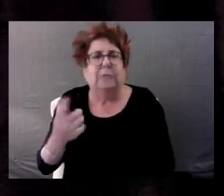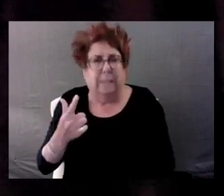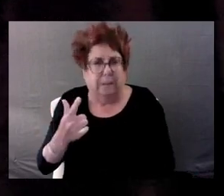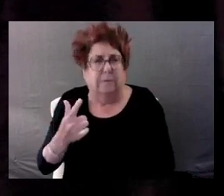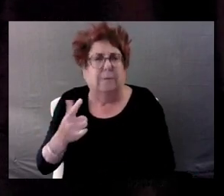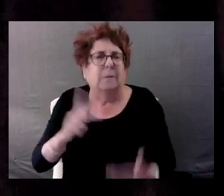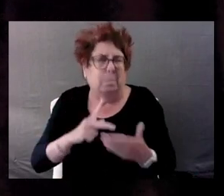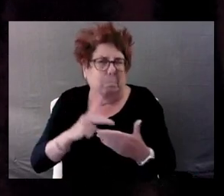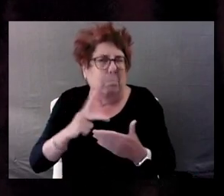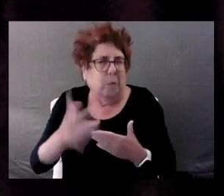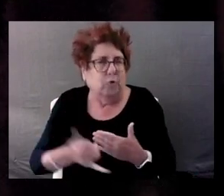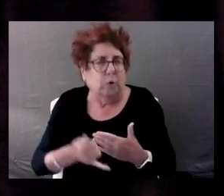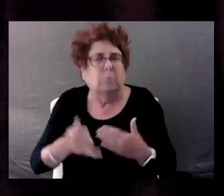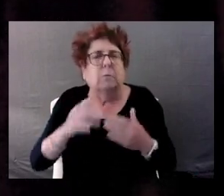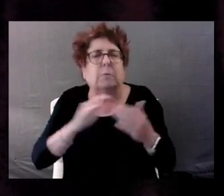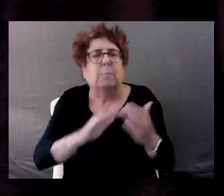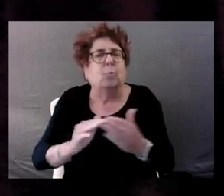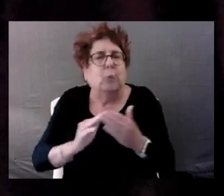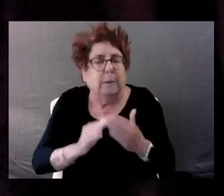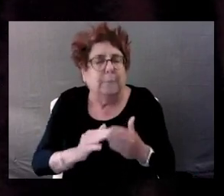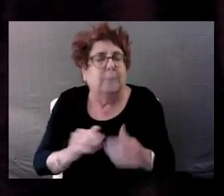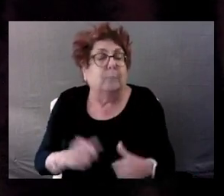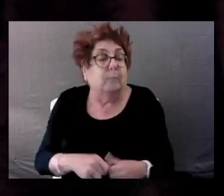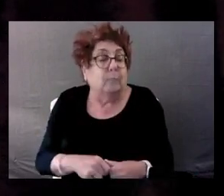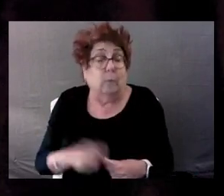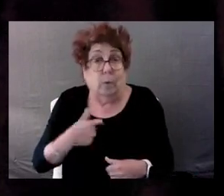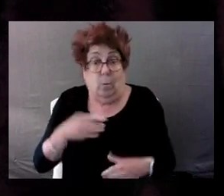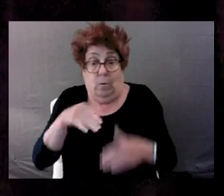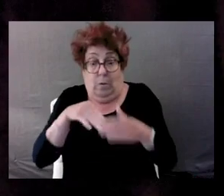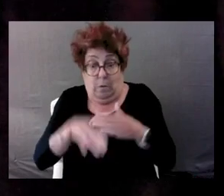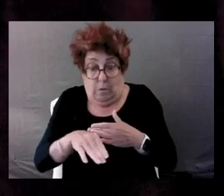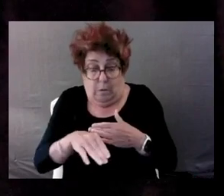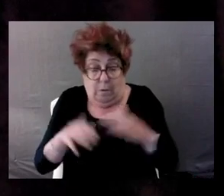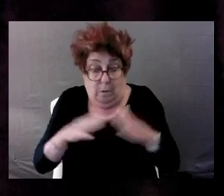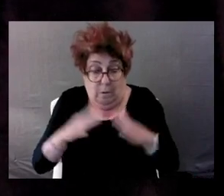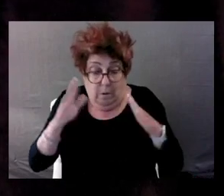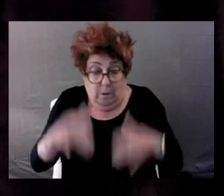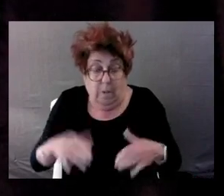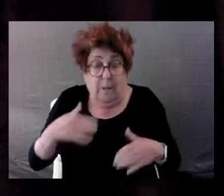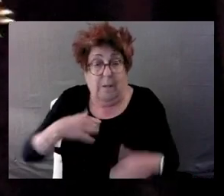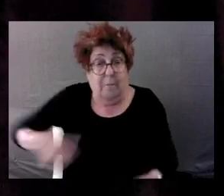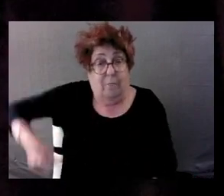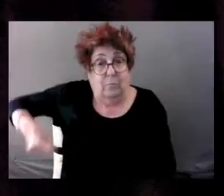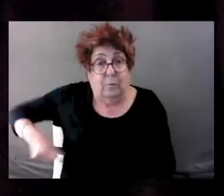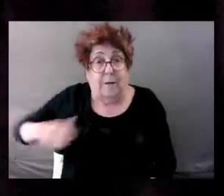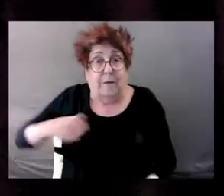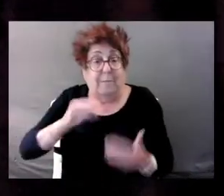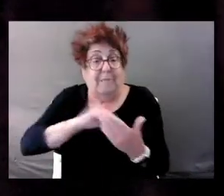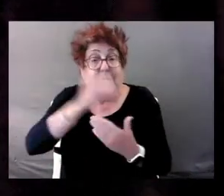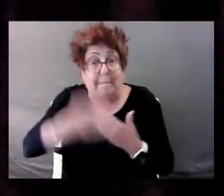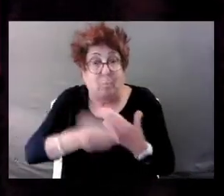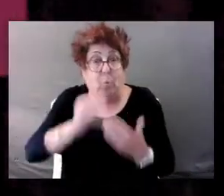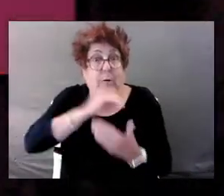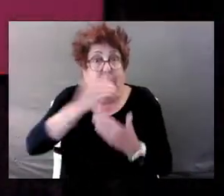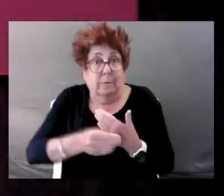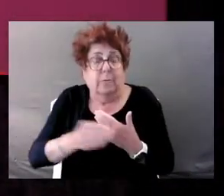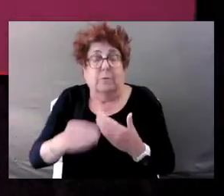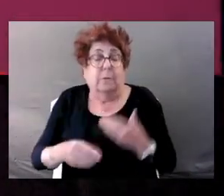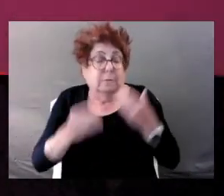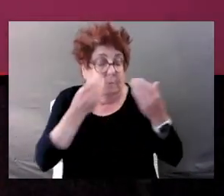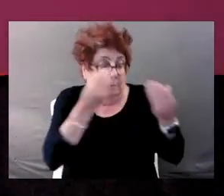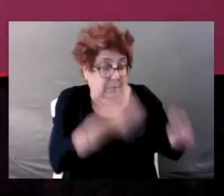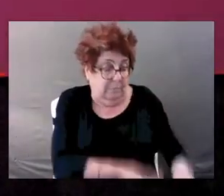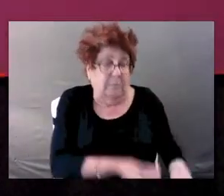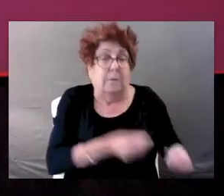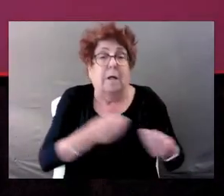housing project community. And I go in her house. And I had my book bag and my flip board, and I set it down. And so I sat there and ready for